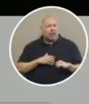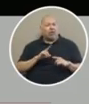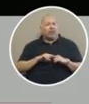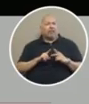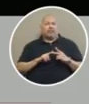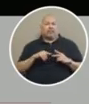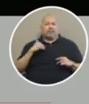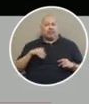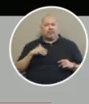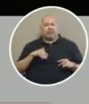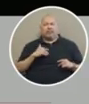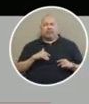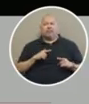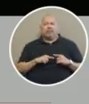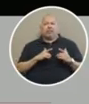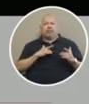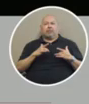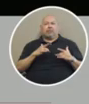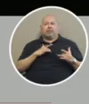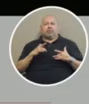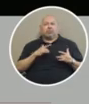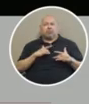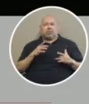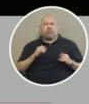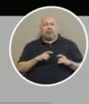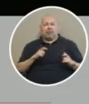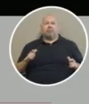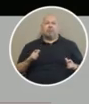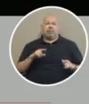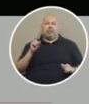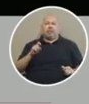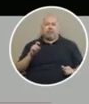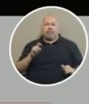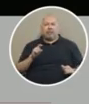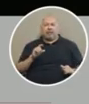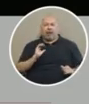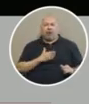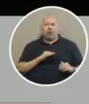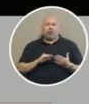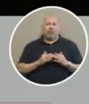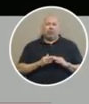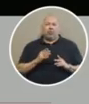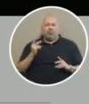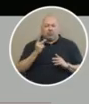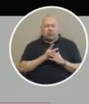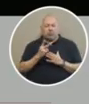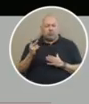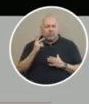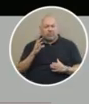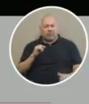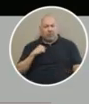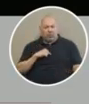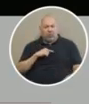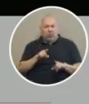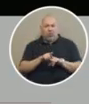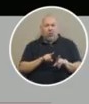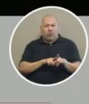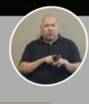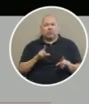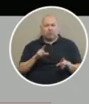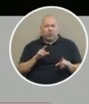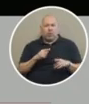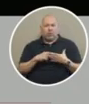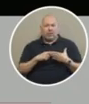a big concern and a big need to fill in our community over the last 2 weeks. We're also convening